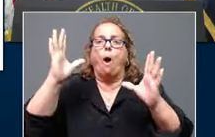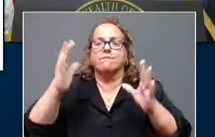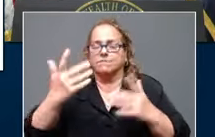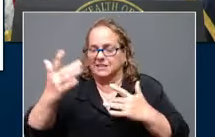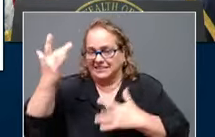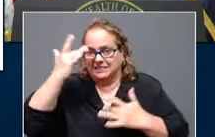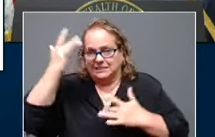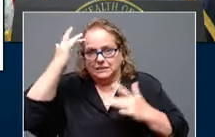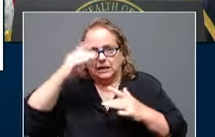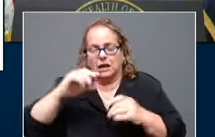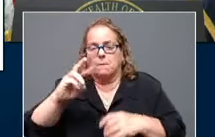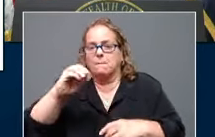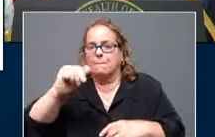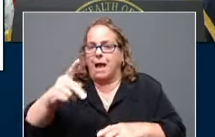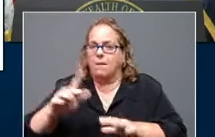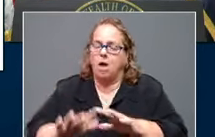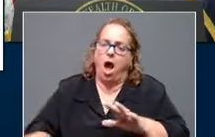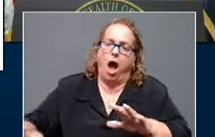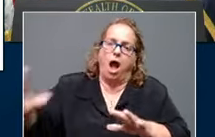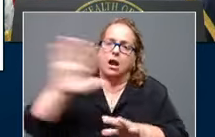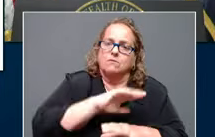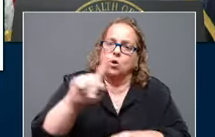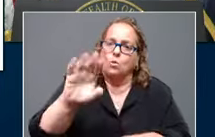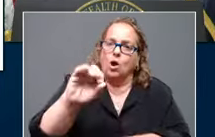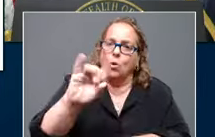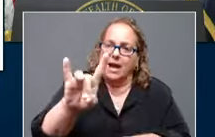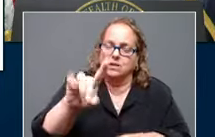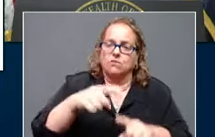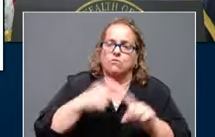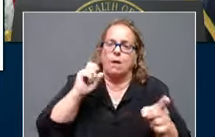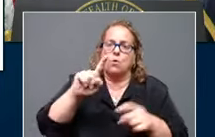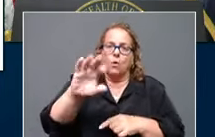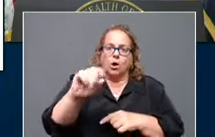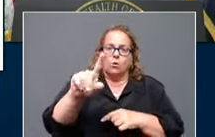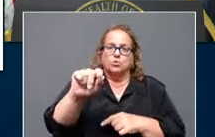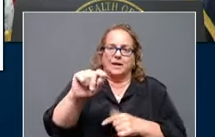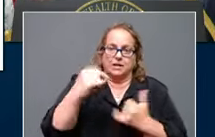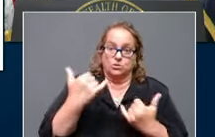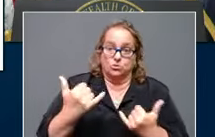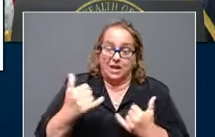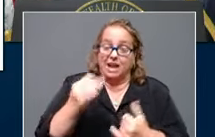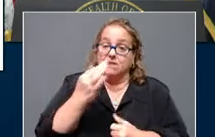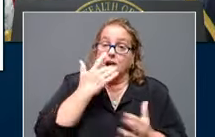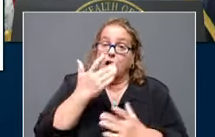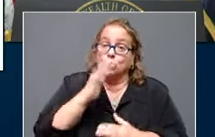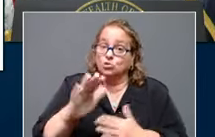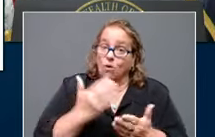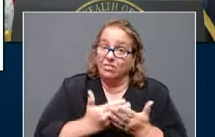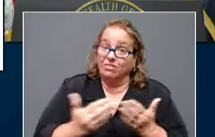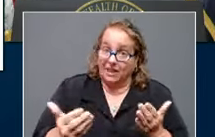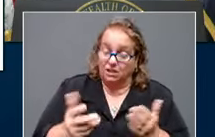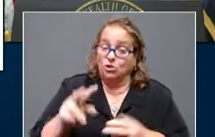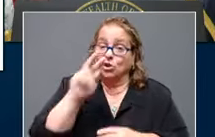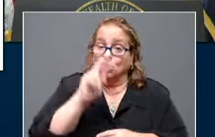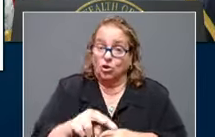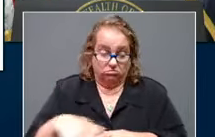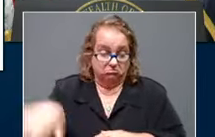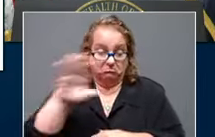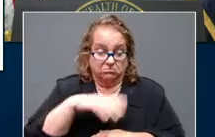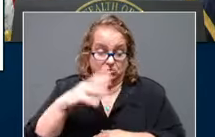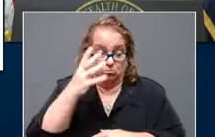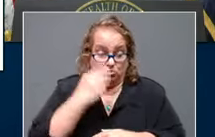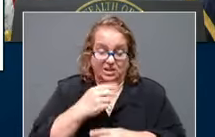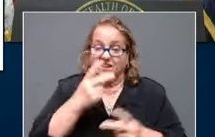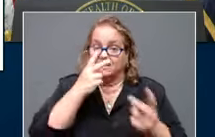governor's already shown. 43% in the increase in the number of people in the hospital in 1 week